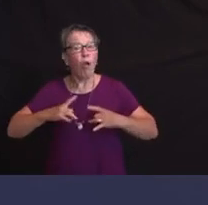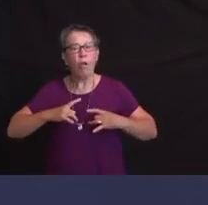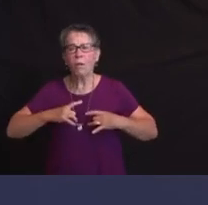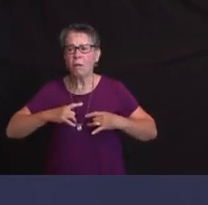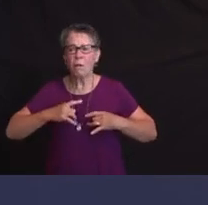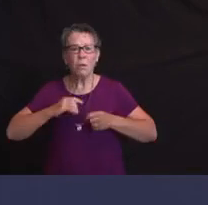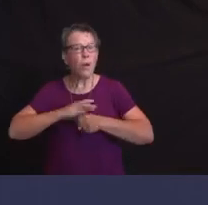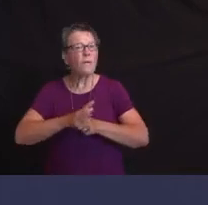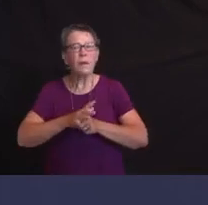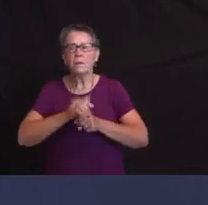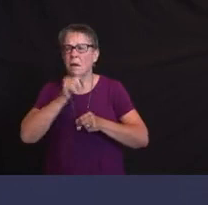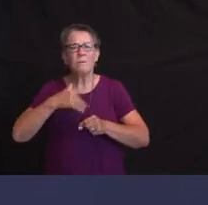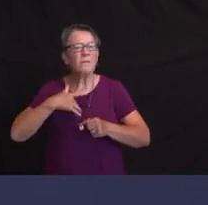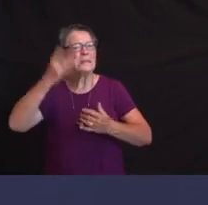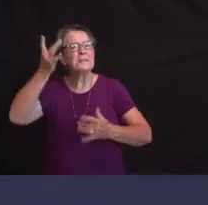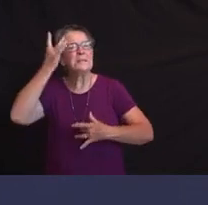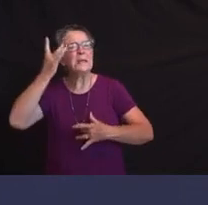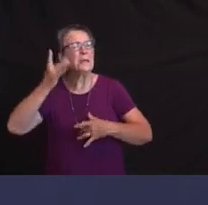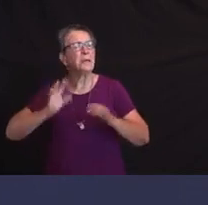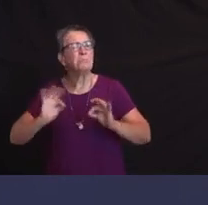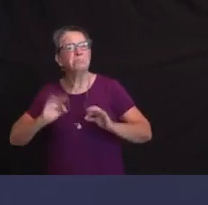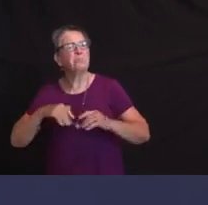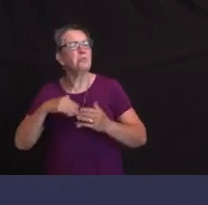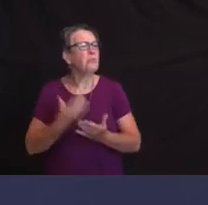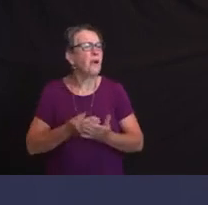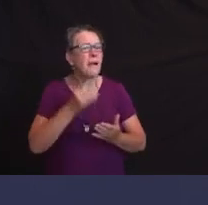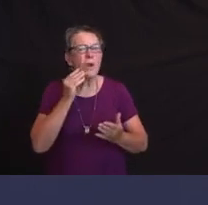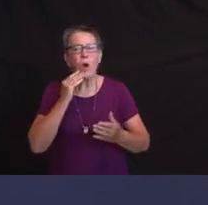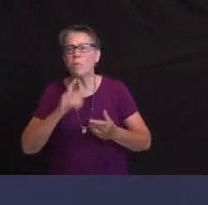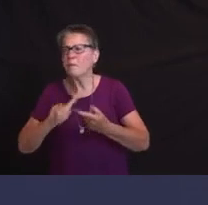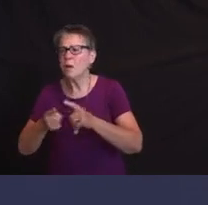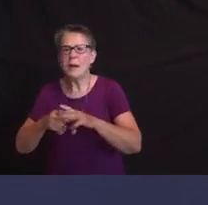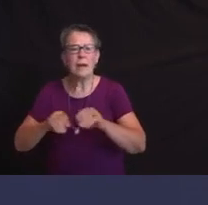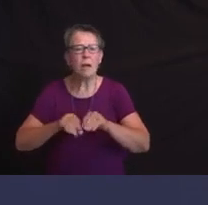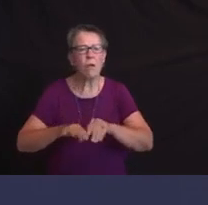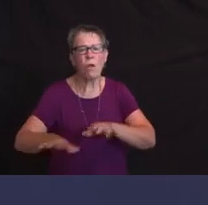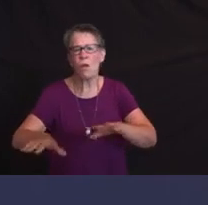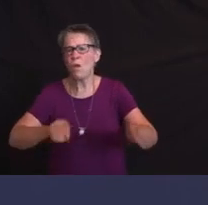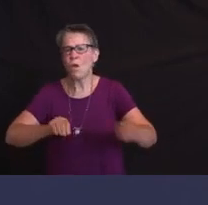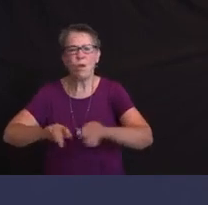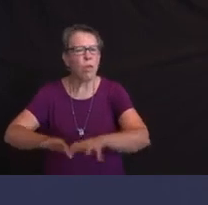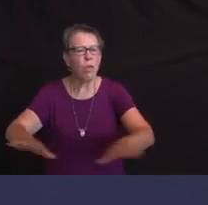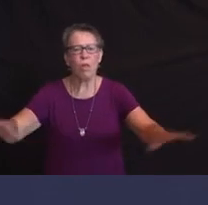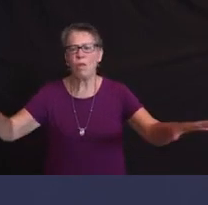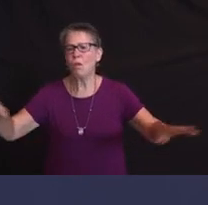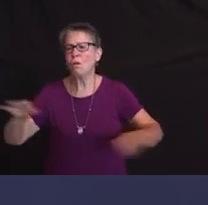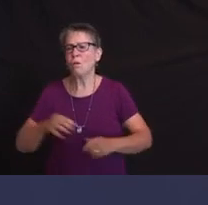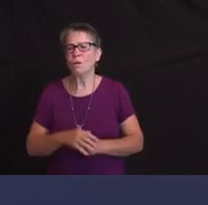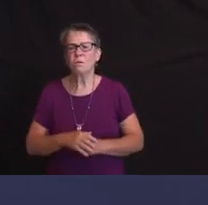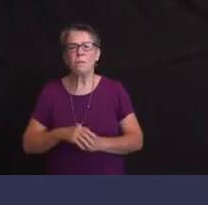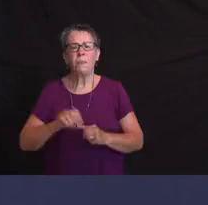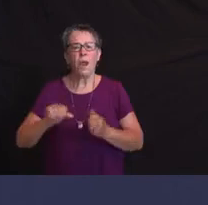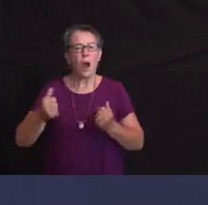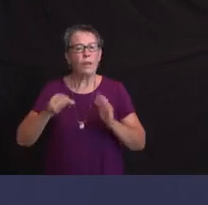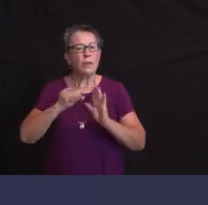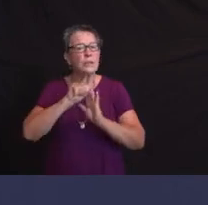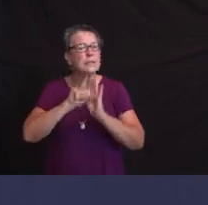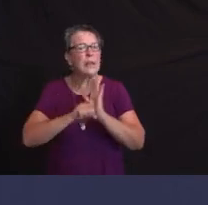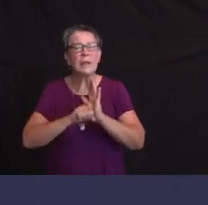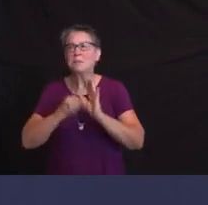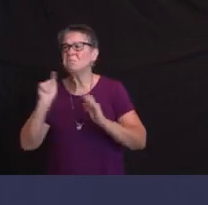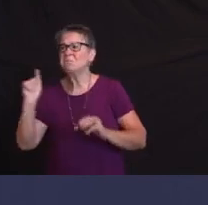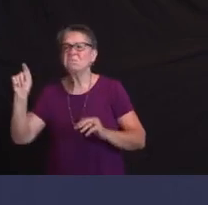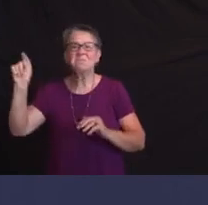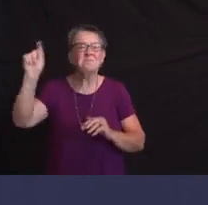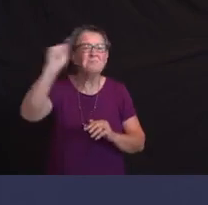schools, just like what's happened in other states without masking requirements, where entire districts are shut down with hundreds, if not thousands,